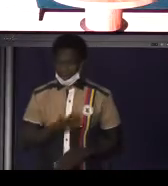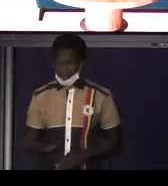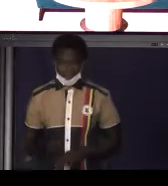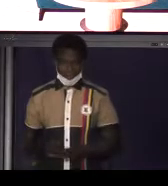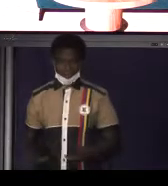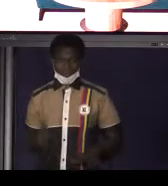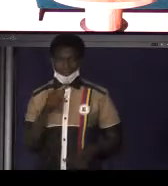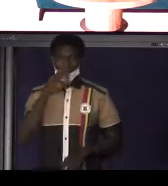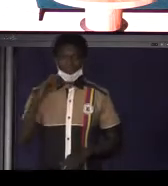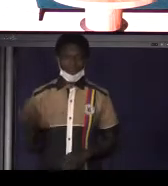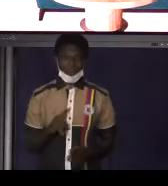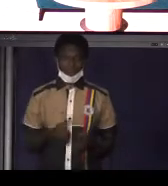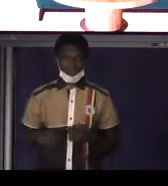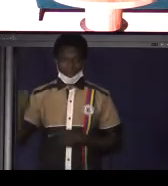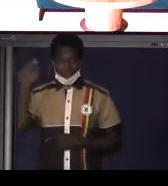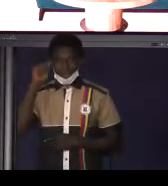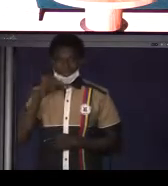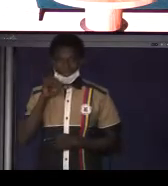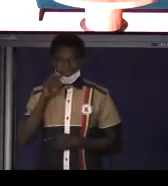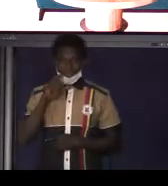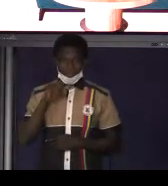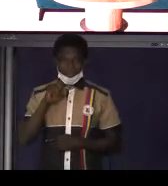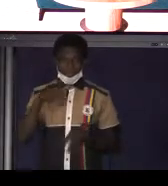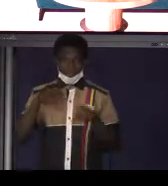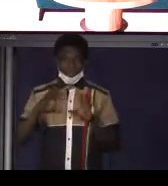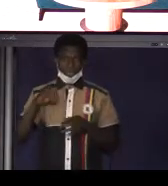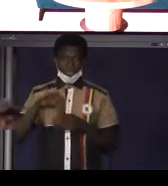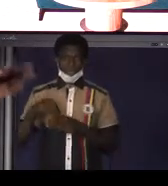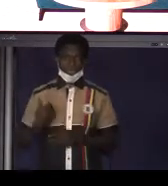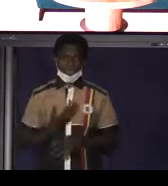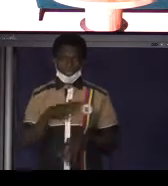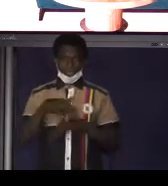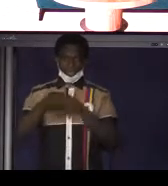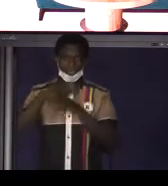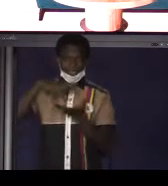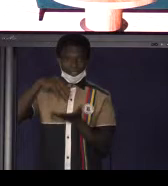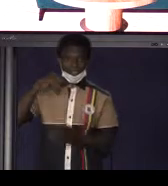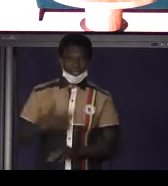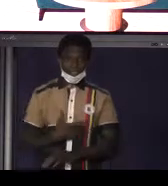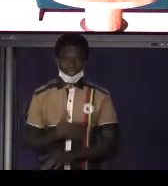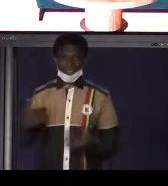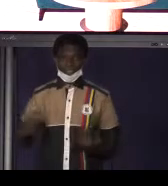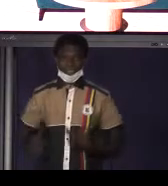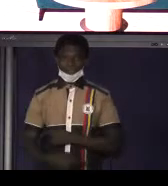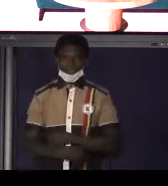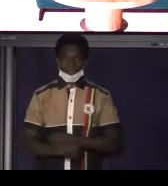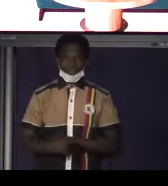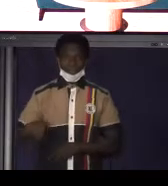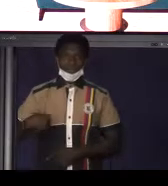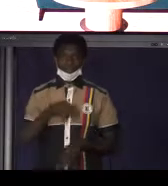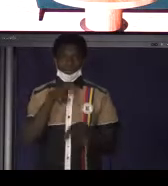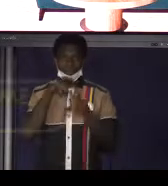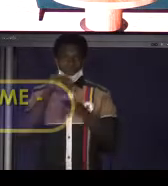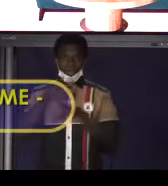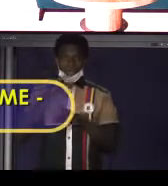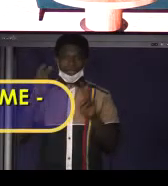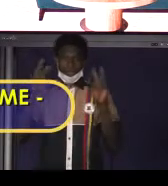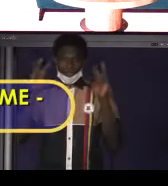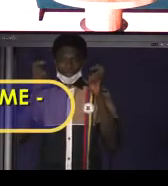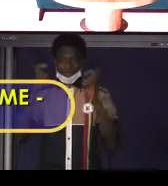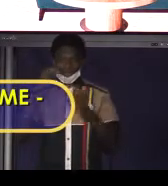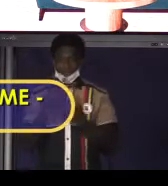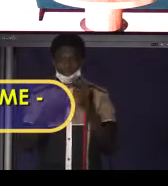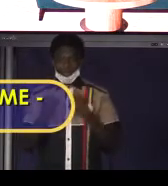Hello, pupils. You're welcome to Auntie Fumi's class. And in our English Studies lesson today, we will look at the